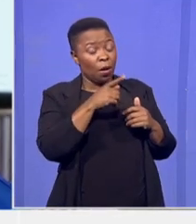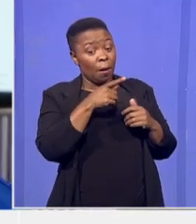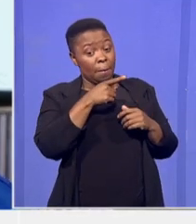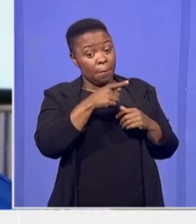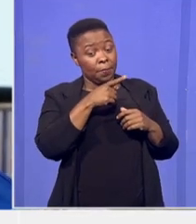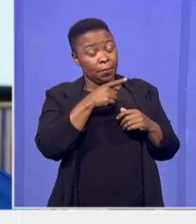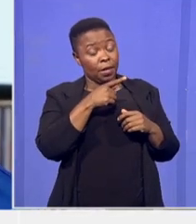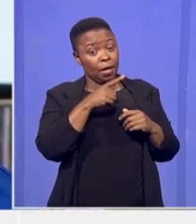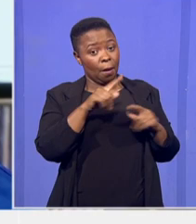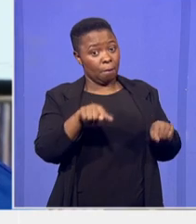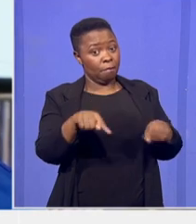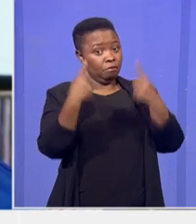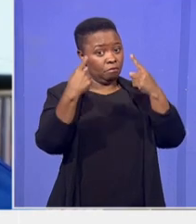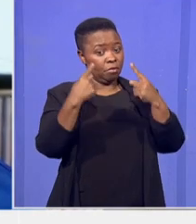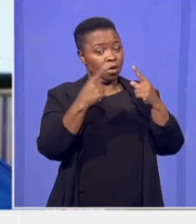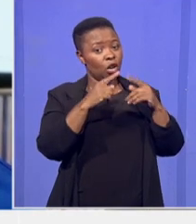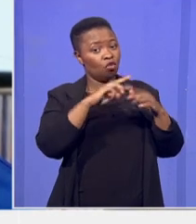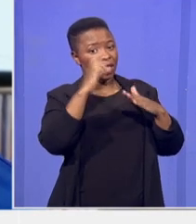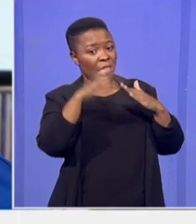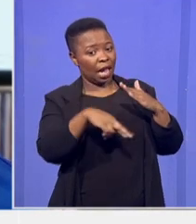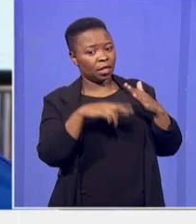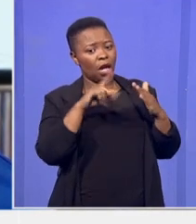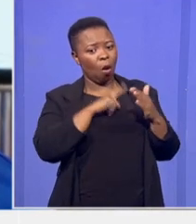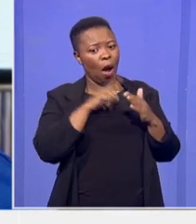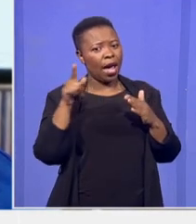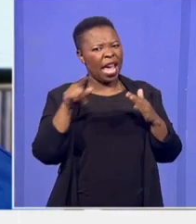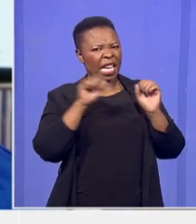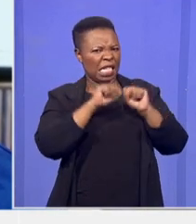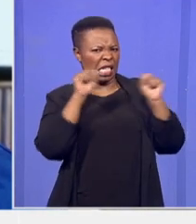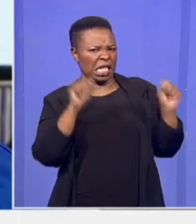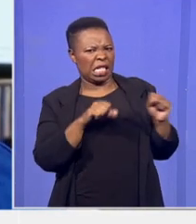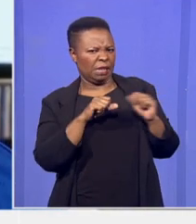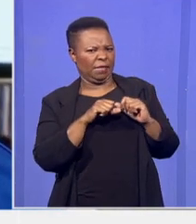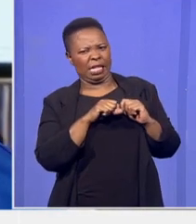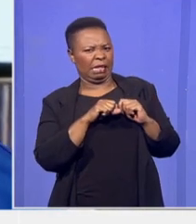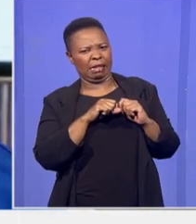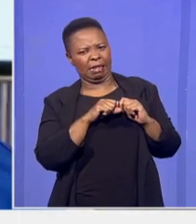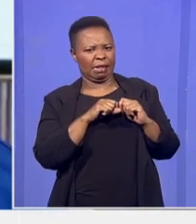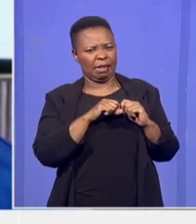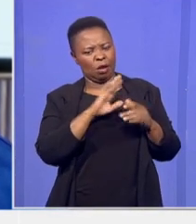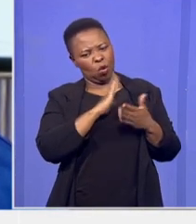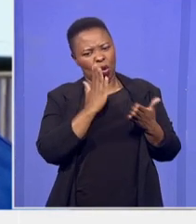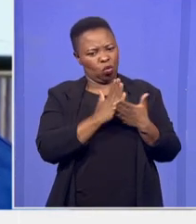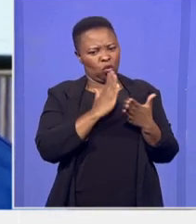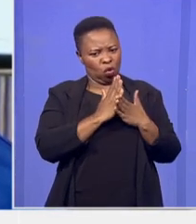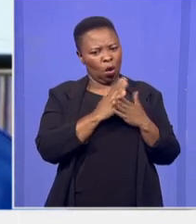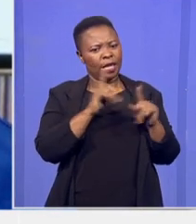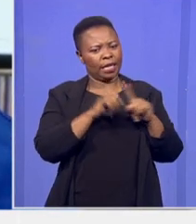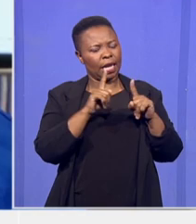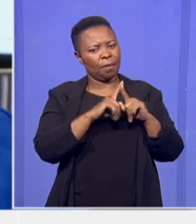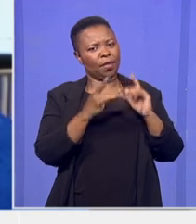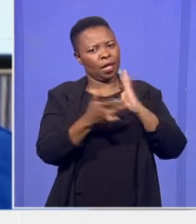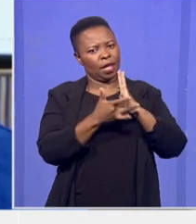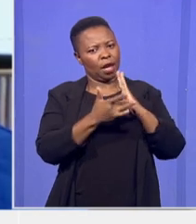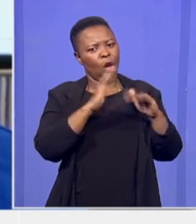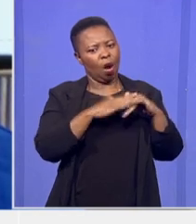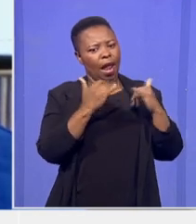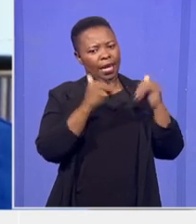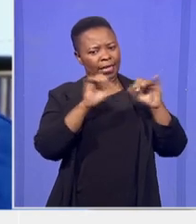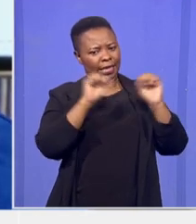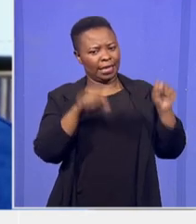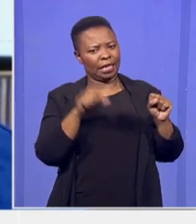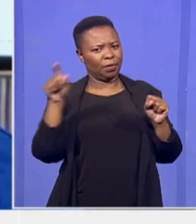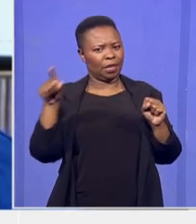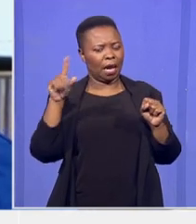We've heard Mpho Phalatse questioning this voting system that you currently have within the party and the electronic system. Yeah, well, I don't